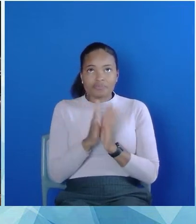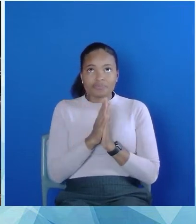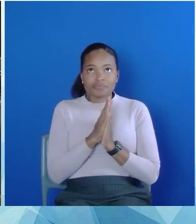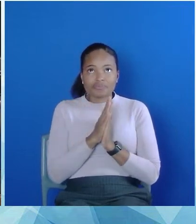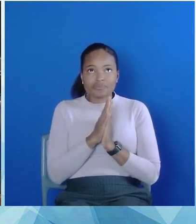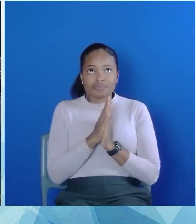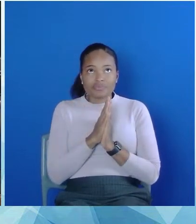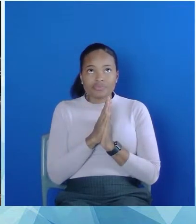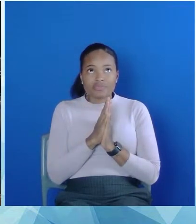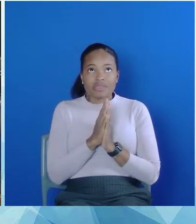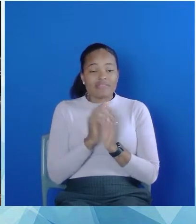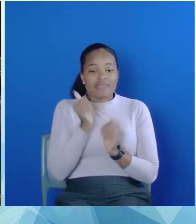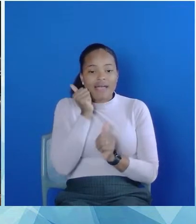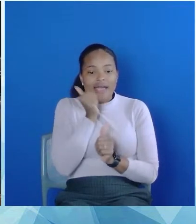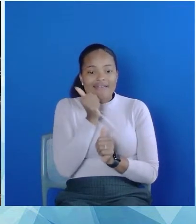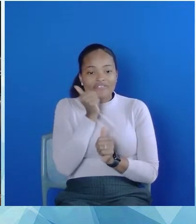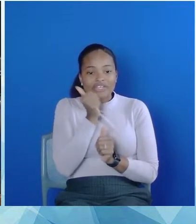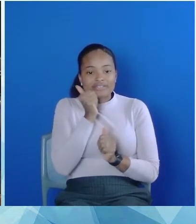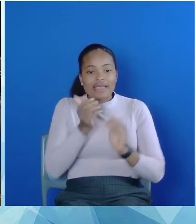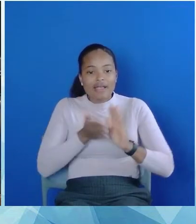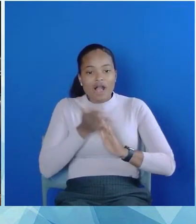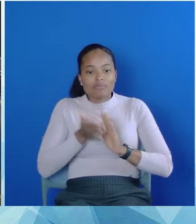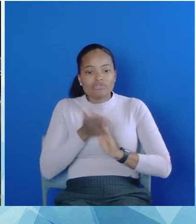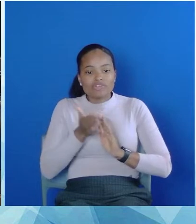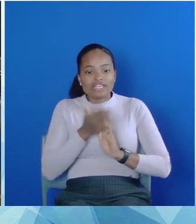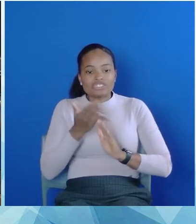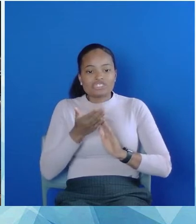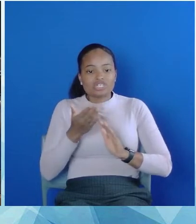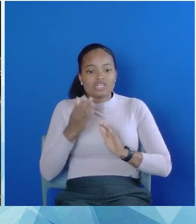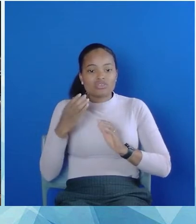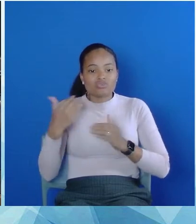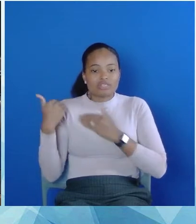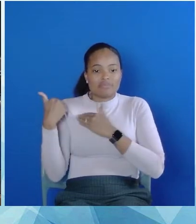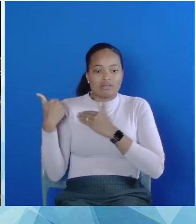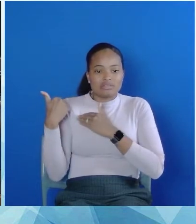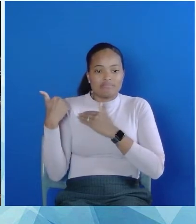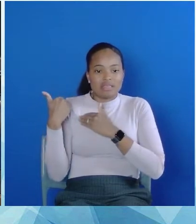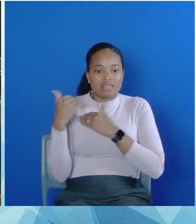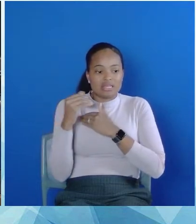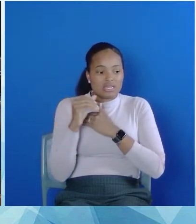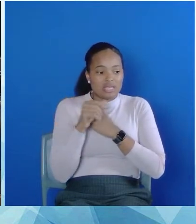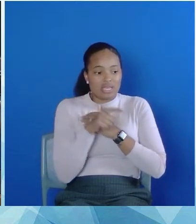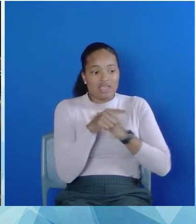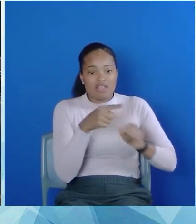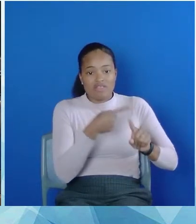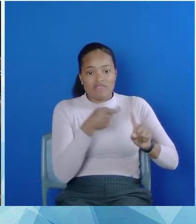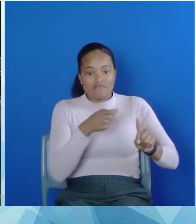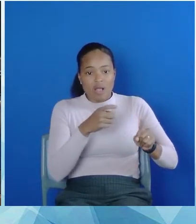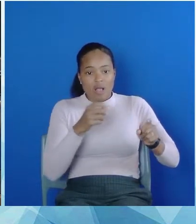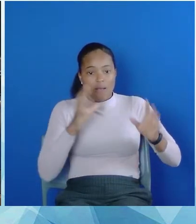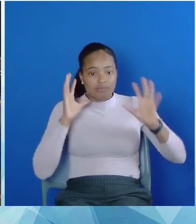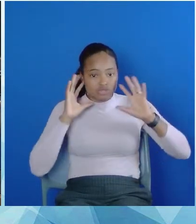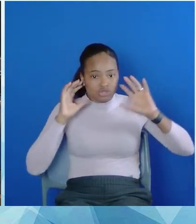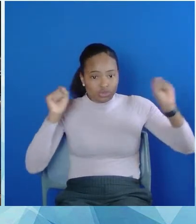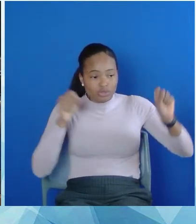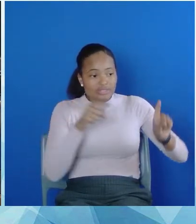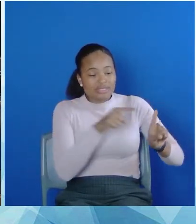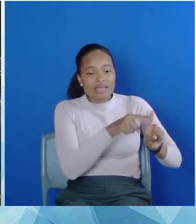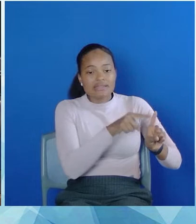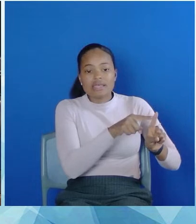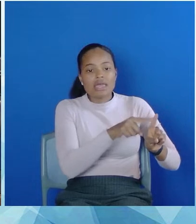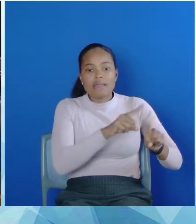the day-to-day operation responsibility of the superintendent when they are already heavily governed by the state procurement